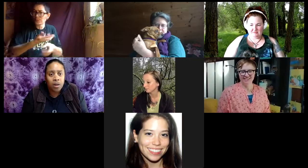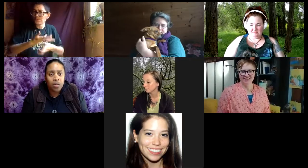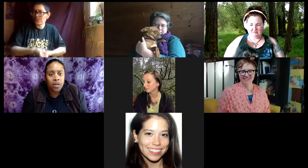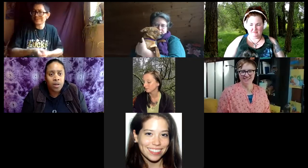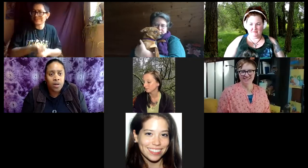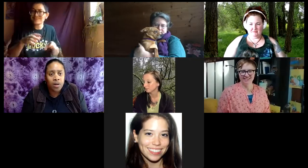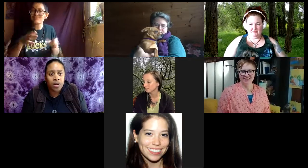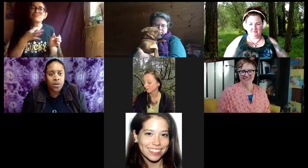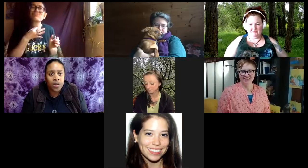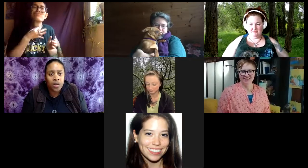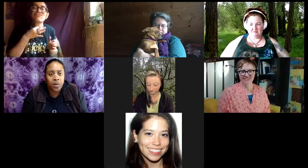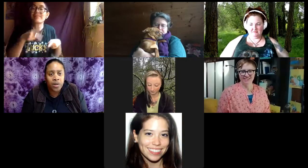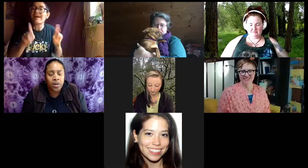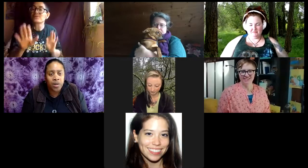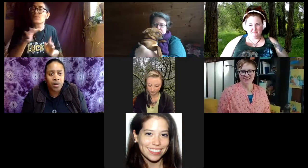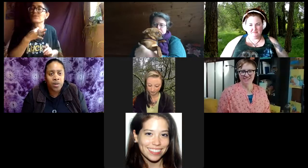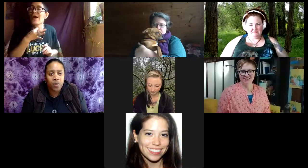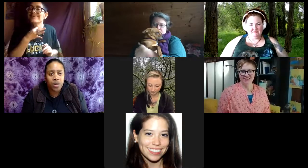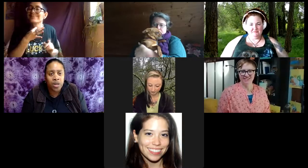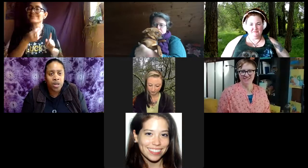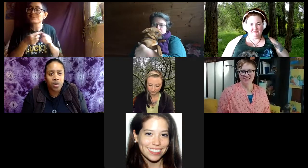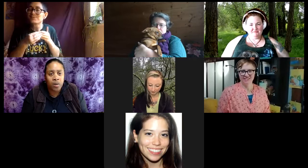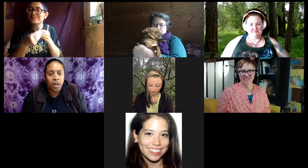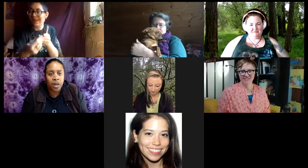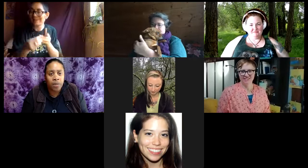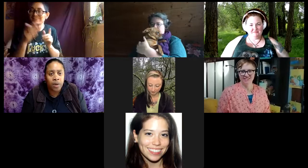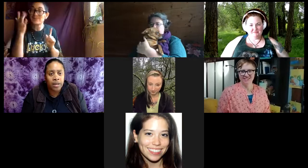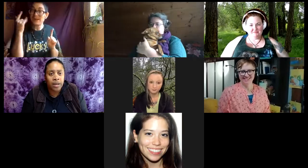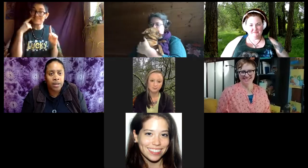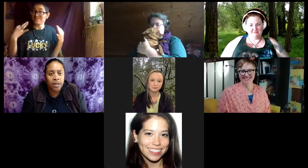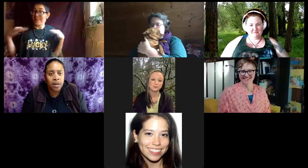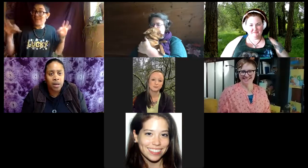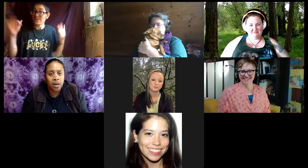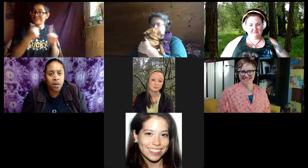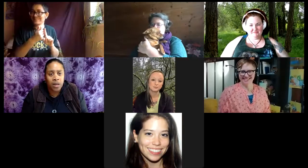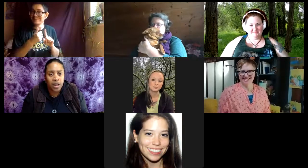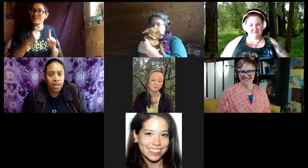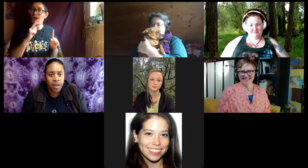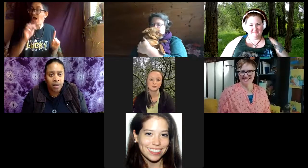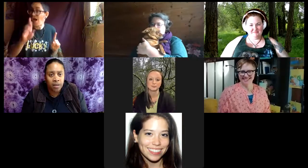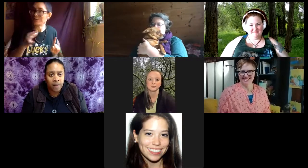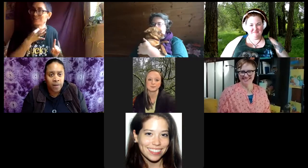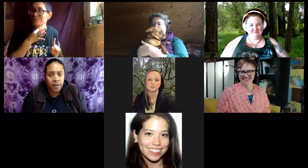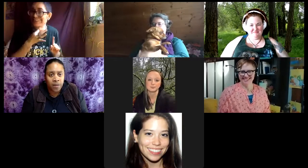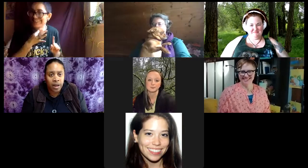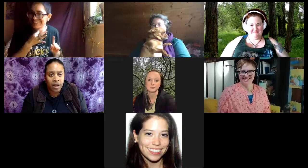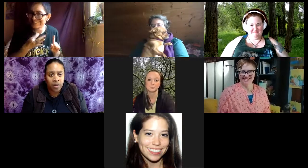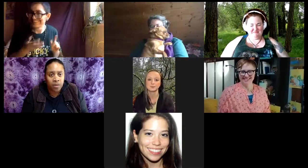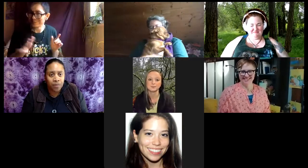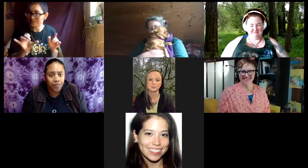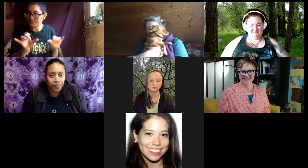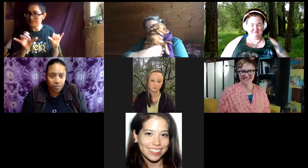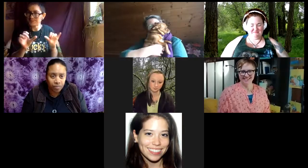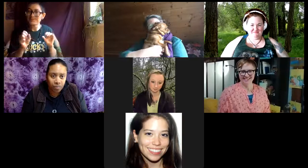you know, just use your intuition, trust your intuition, and enjoy the process. You know, you can let that the fairies will guide